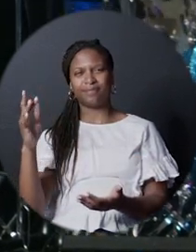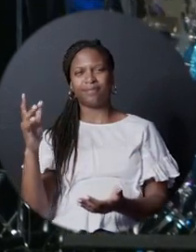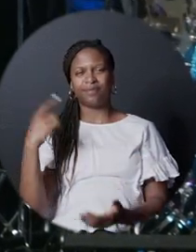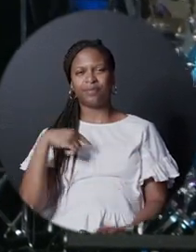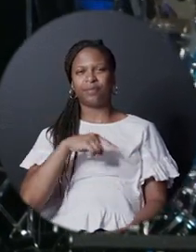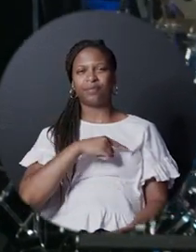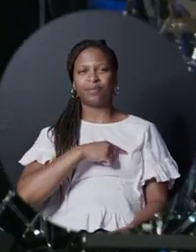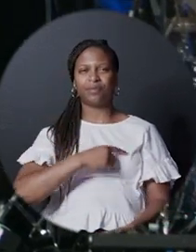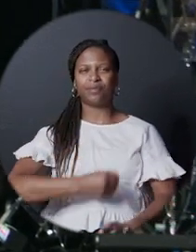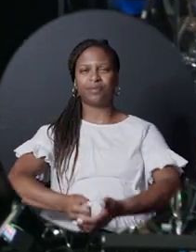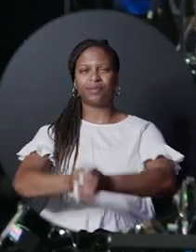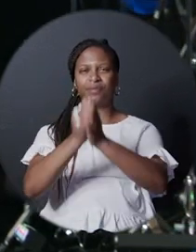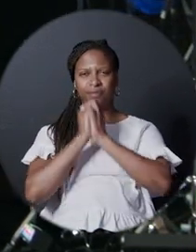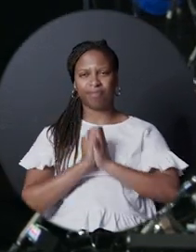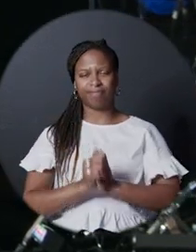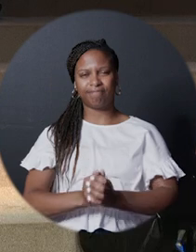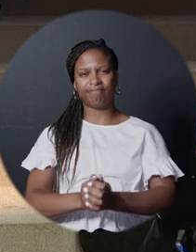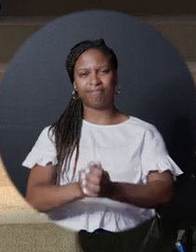glory.